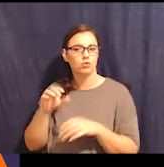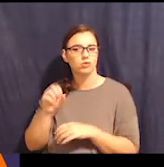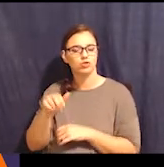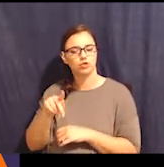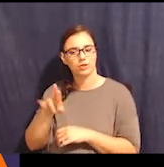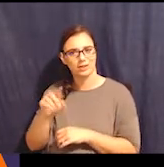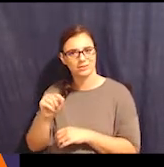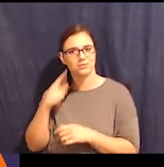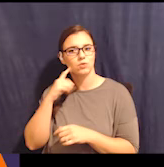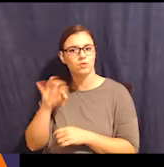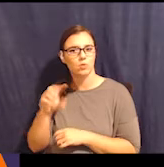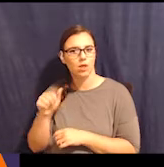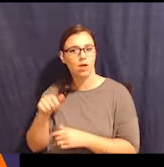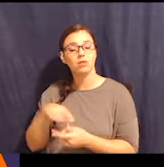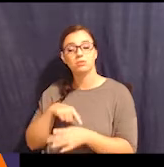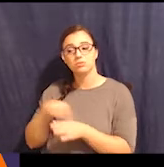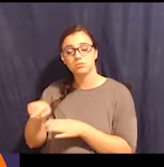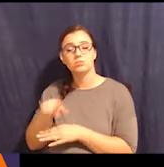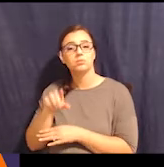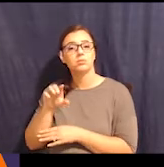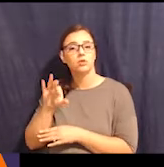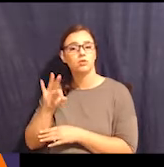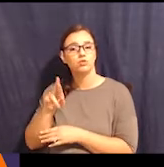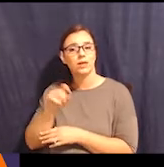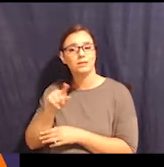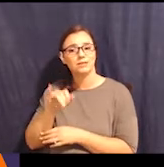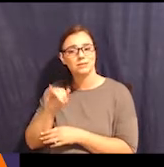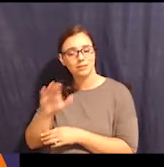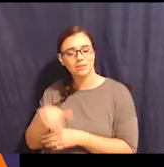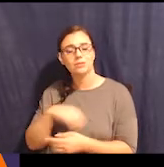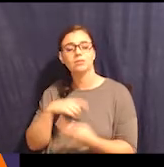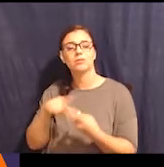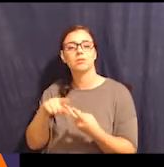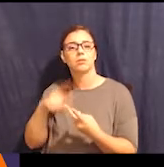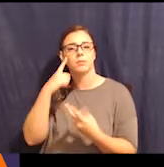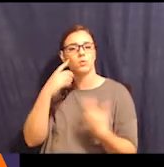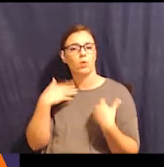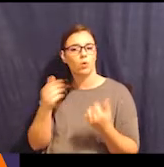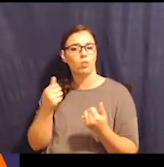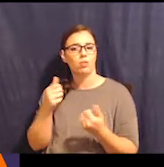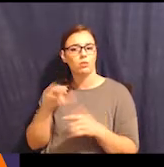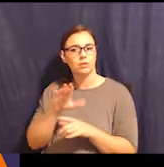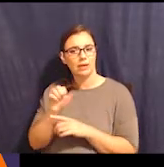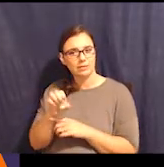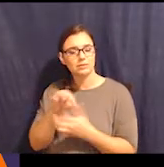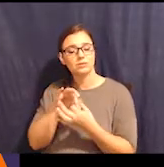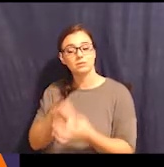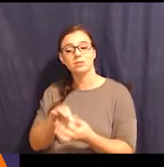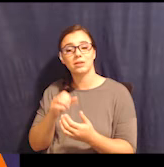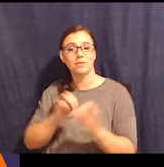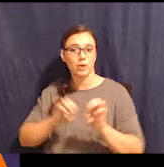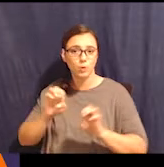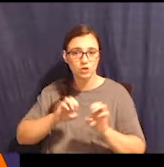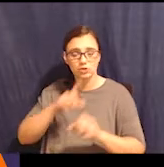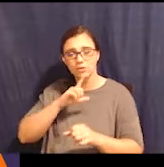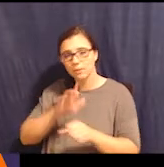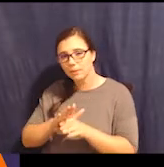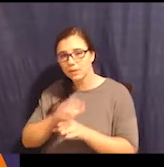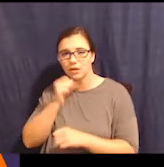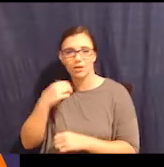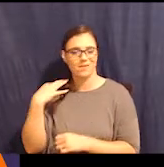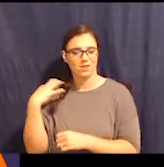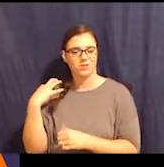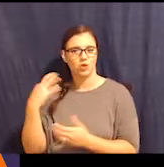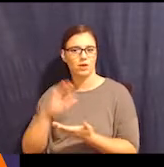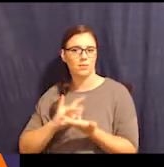cases involving evaluation, commitment, and involuntary medication administration at both the trial and appellate